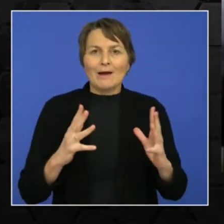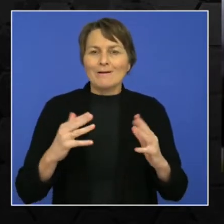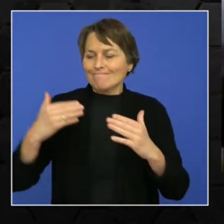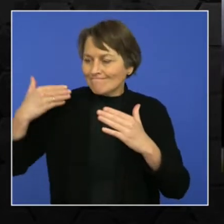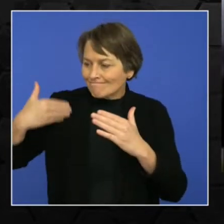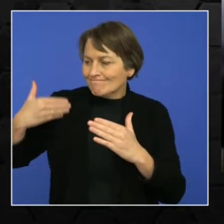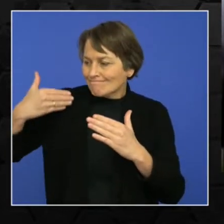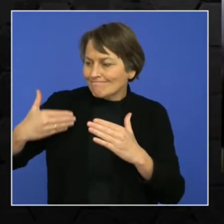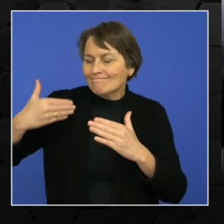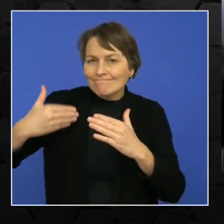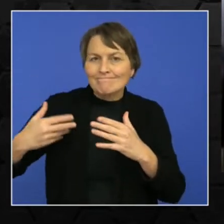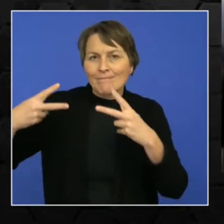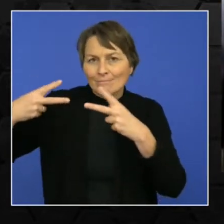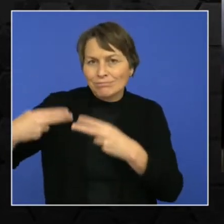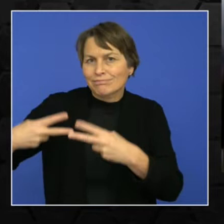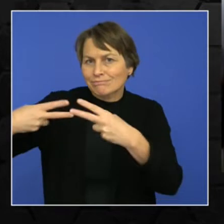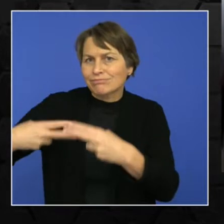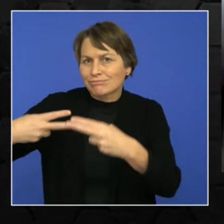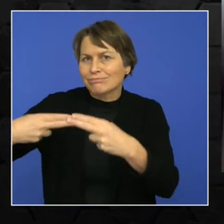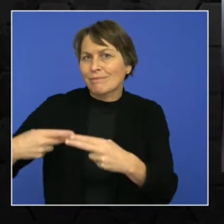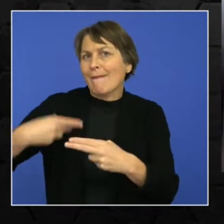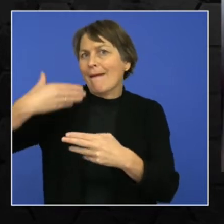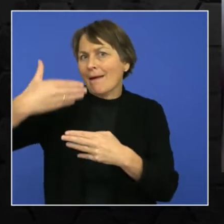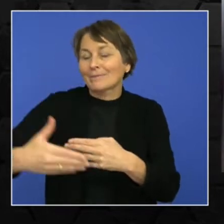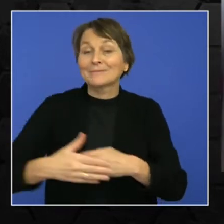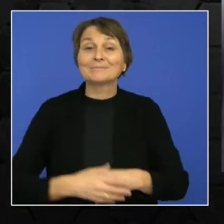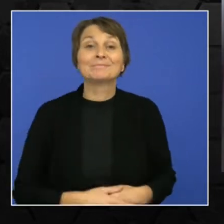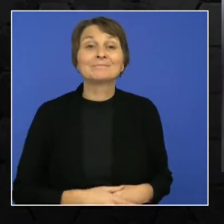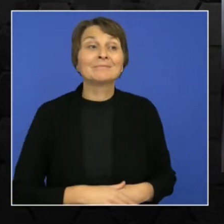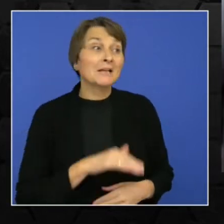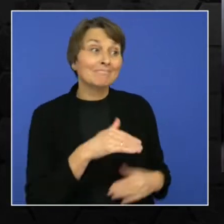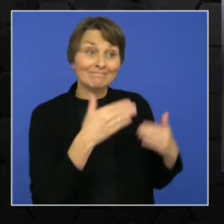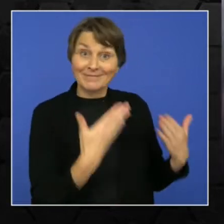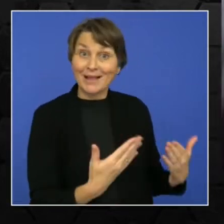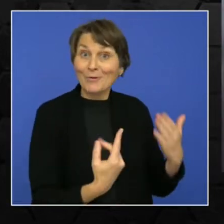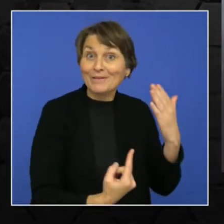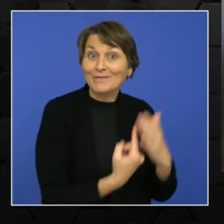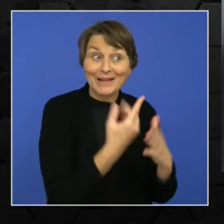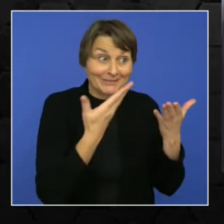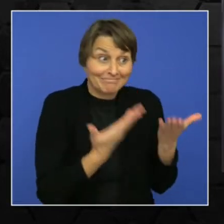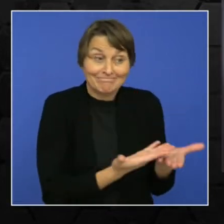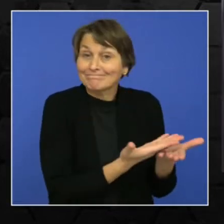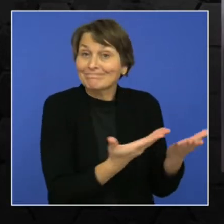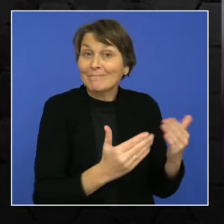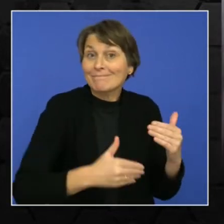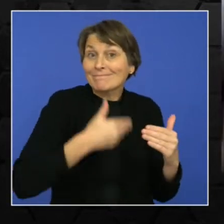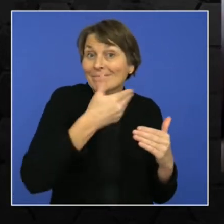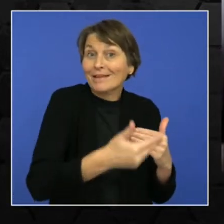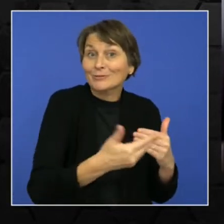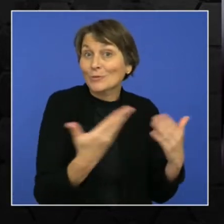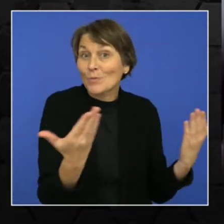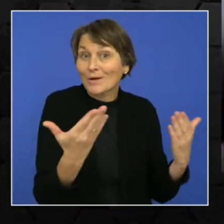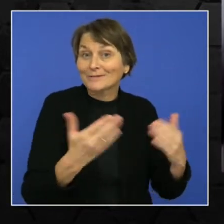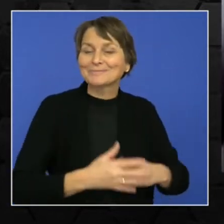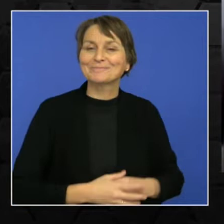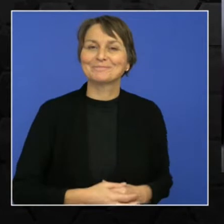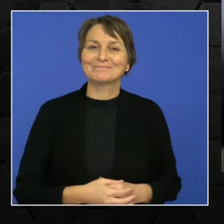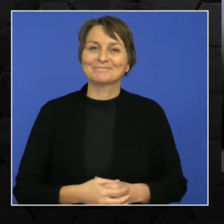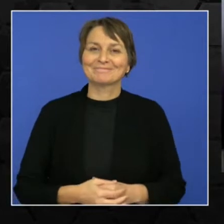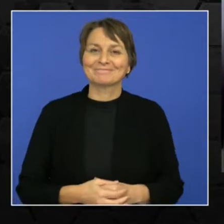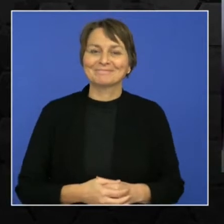Nigama, what is the next session at this event? Our next session